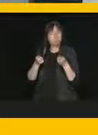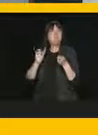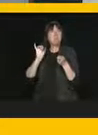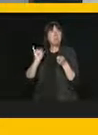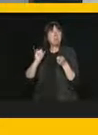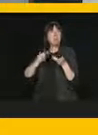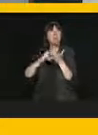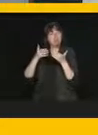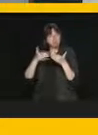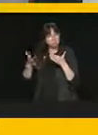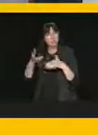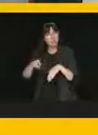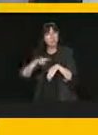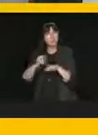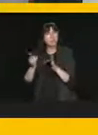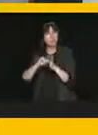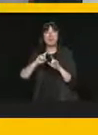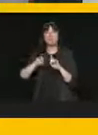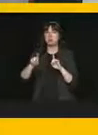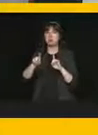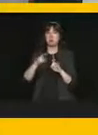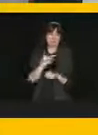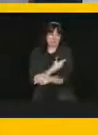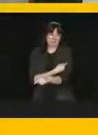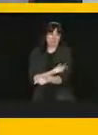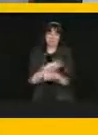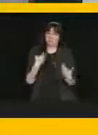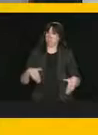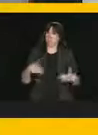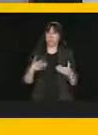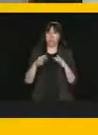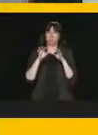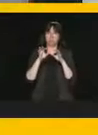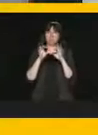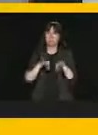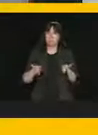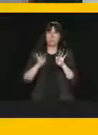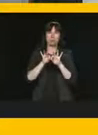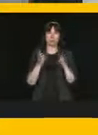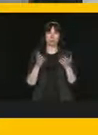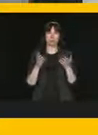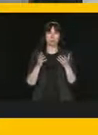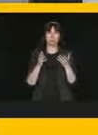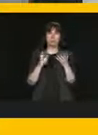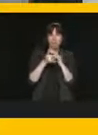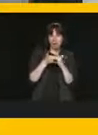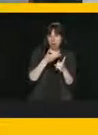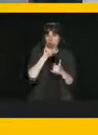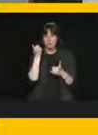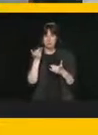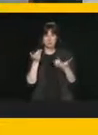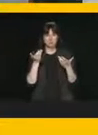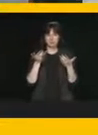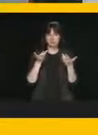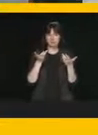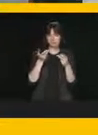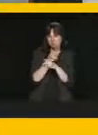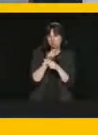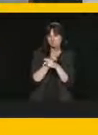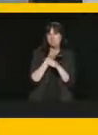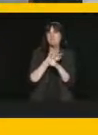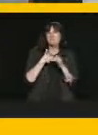without a vaccine. But around vaccines, there are obviously going to be extremely important decisions around how to best get to that level